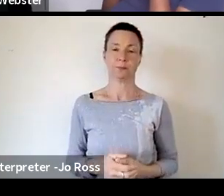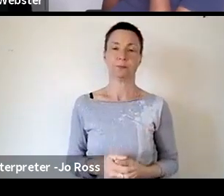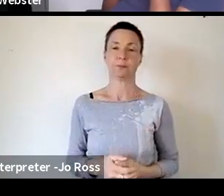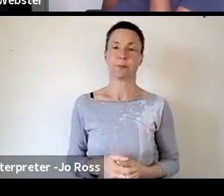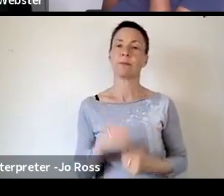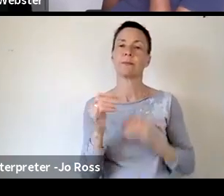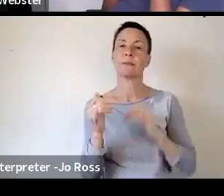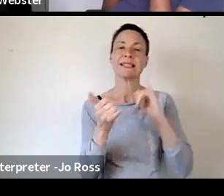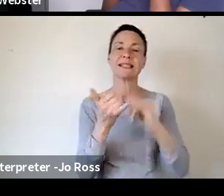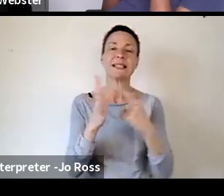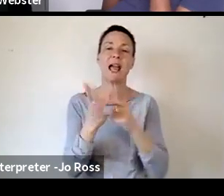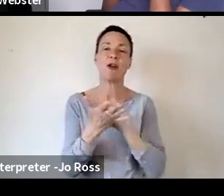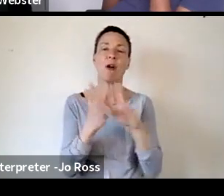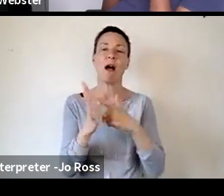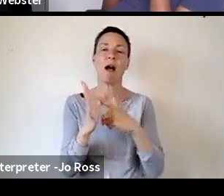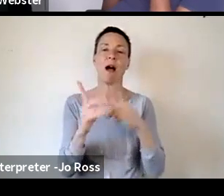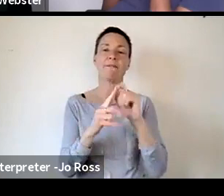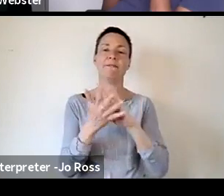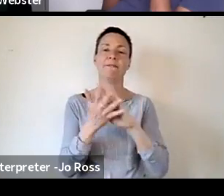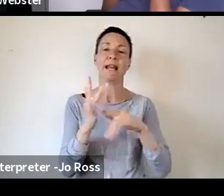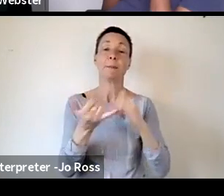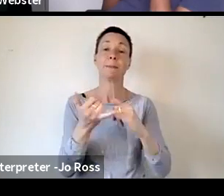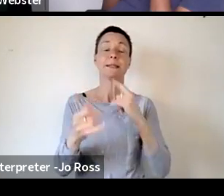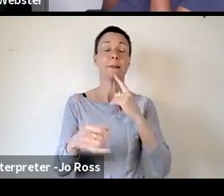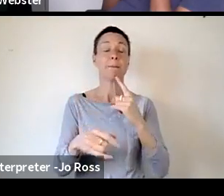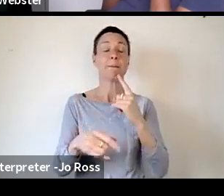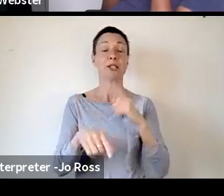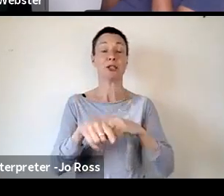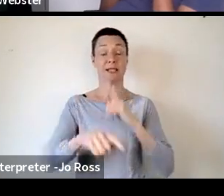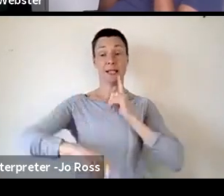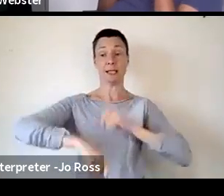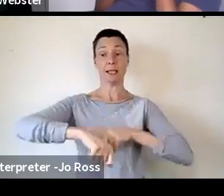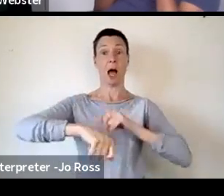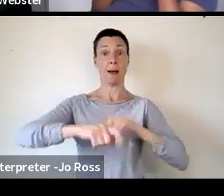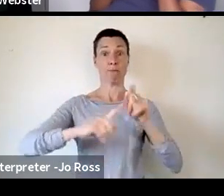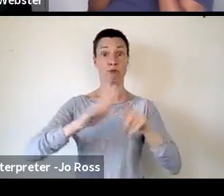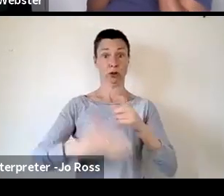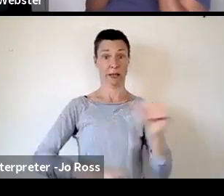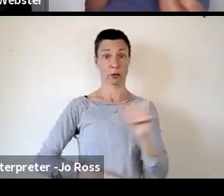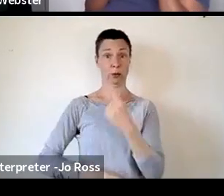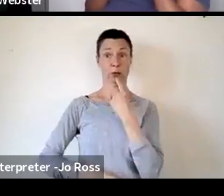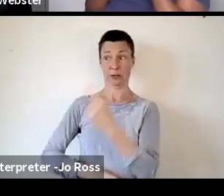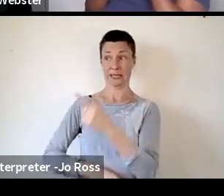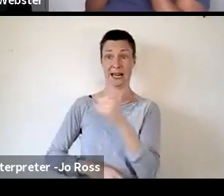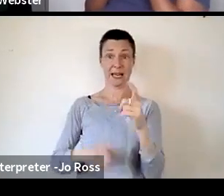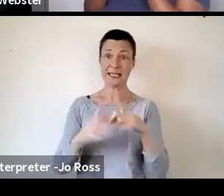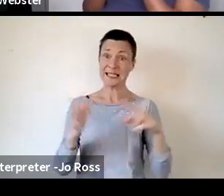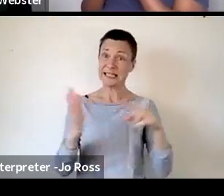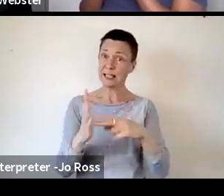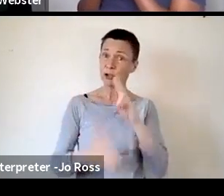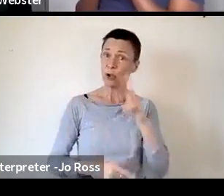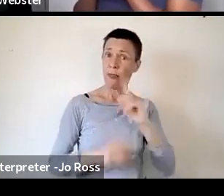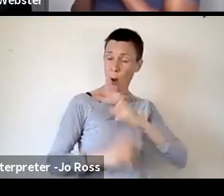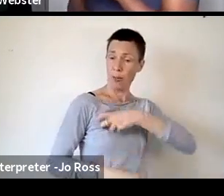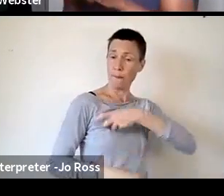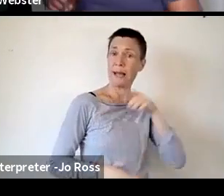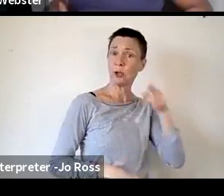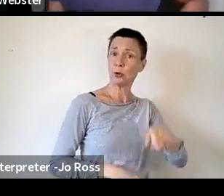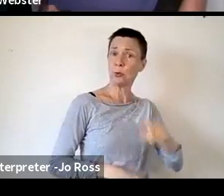Sarah Phillips mentions the Time Project, which is something I think that we should name check. That Dean, she saw that via Bectu and